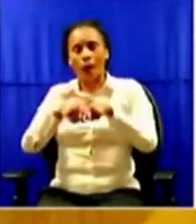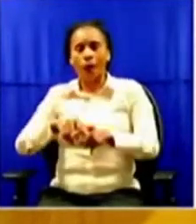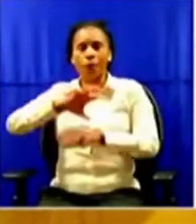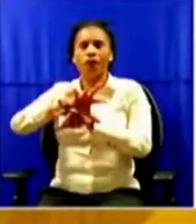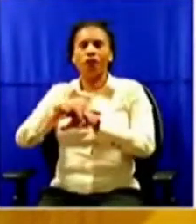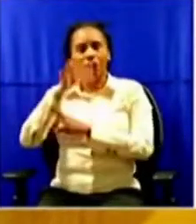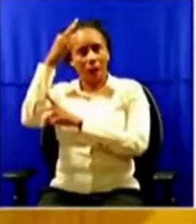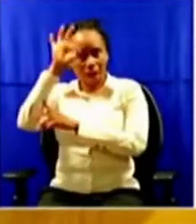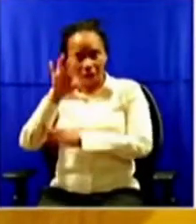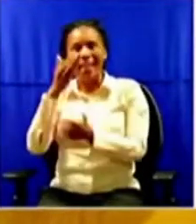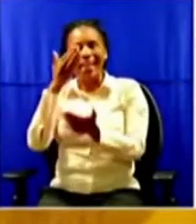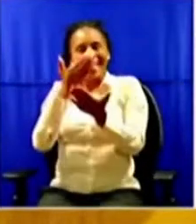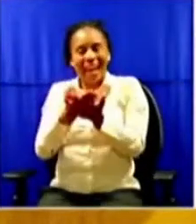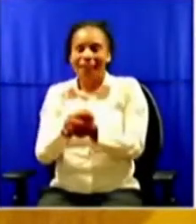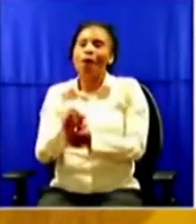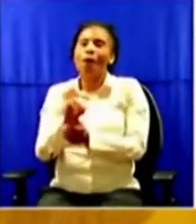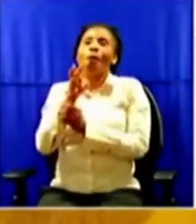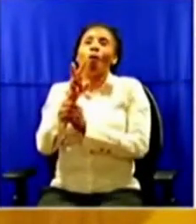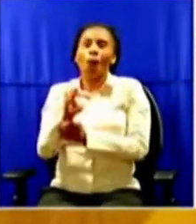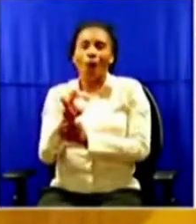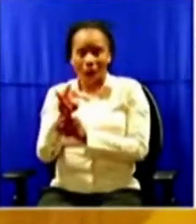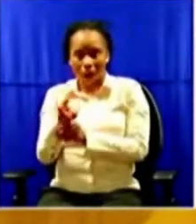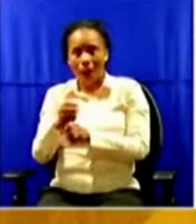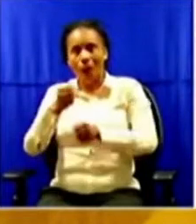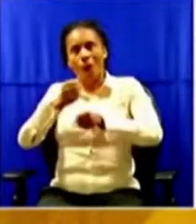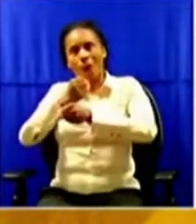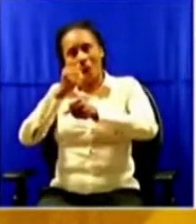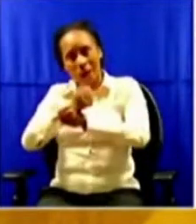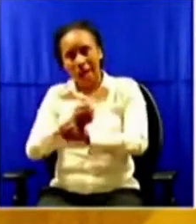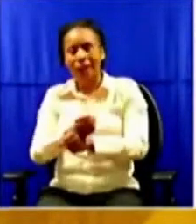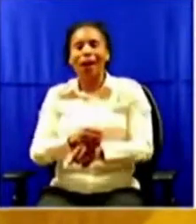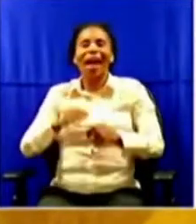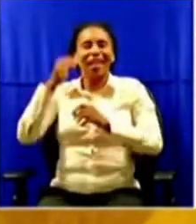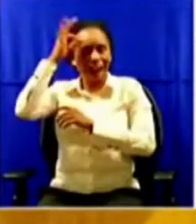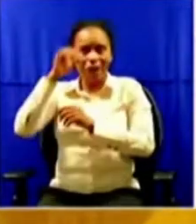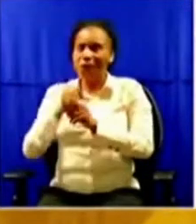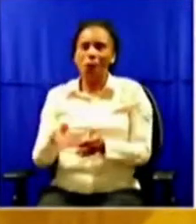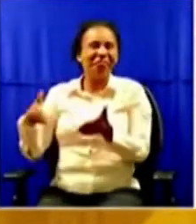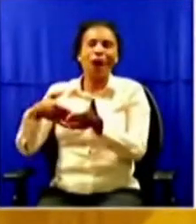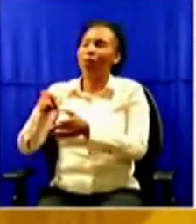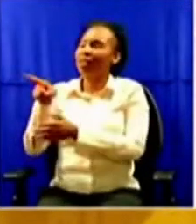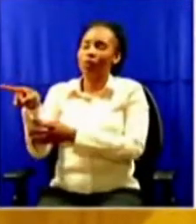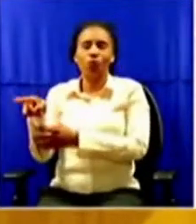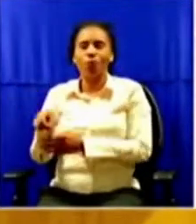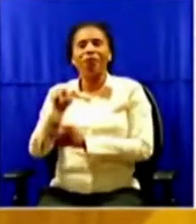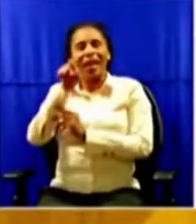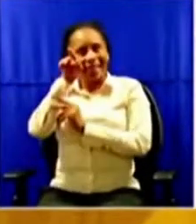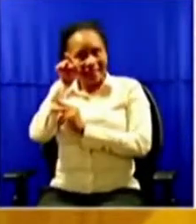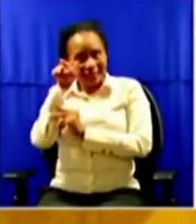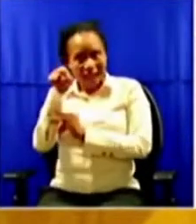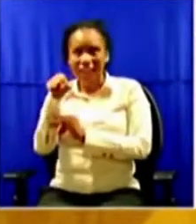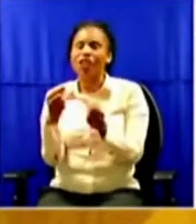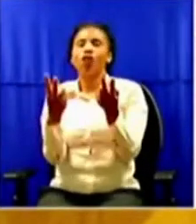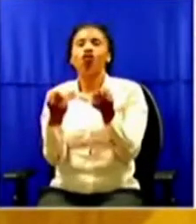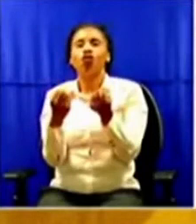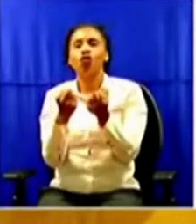and will lead the reform agenda where we govern with or without you. That is the wellspring of a new sense of possibility